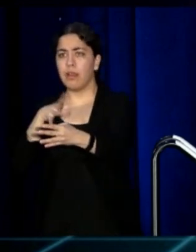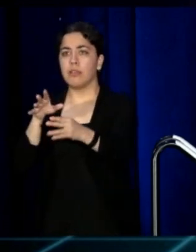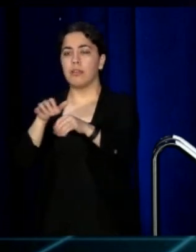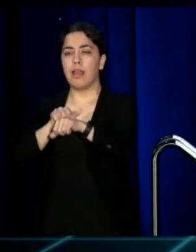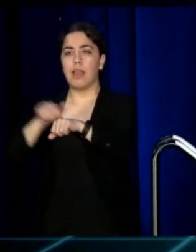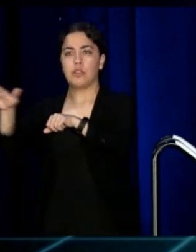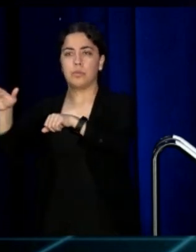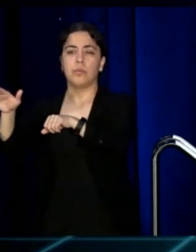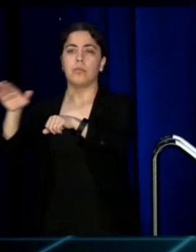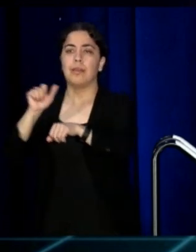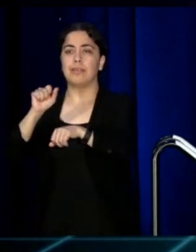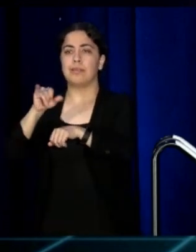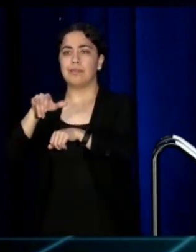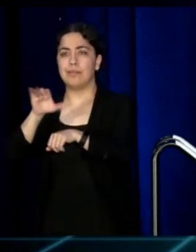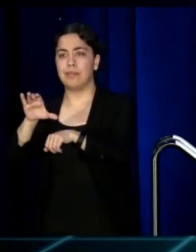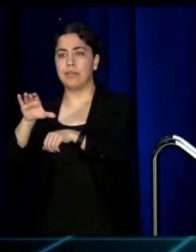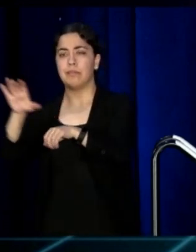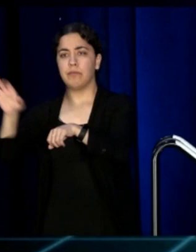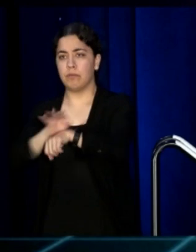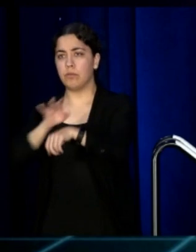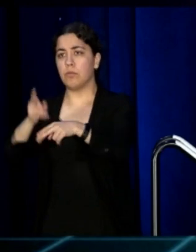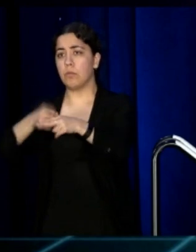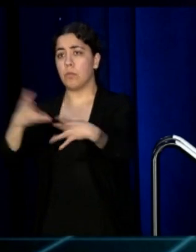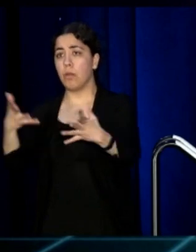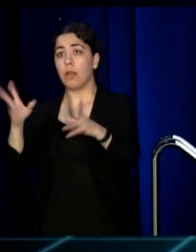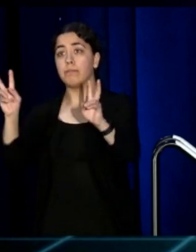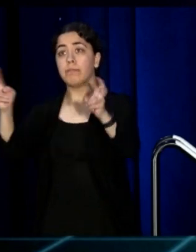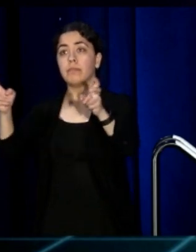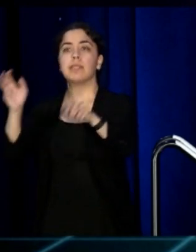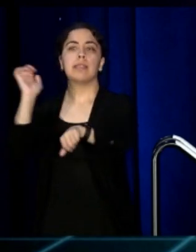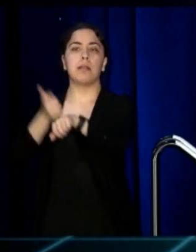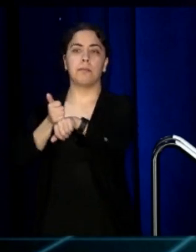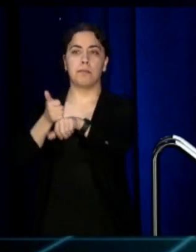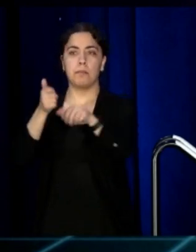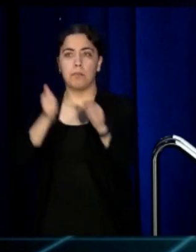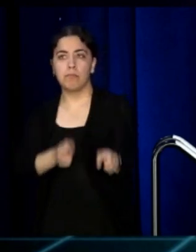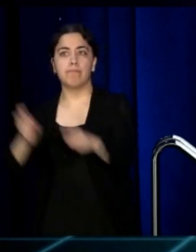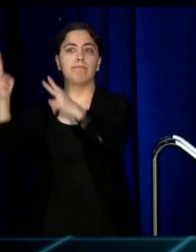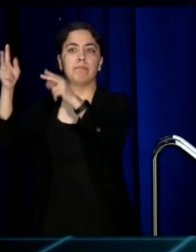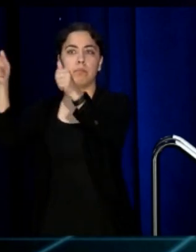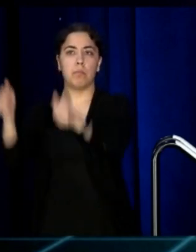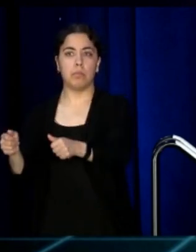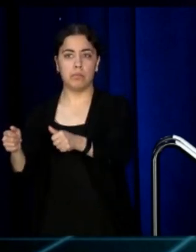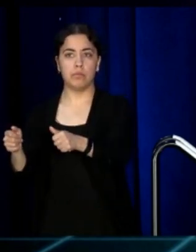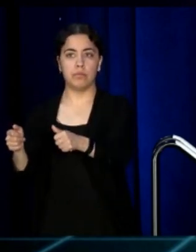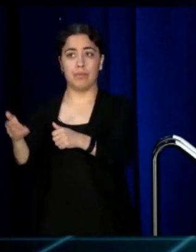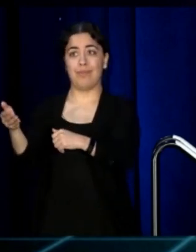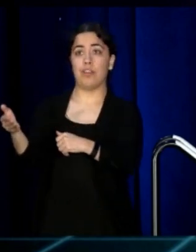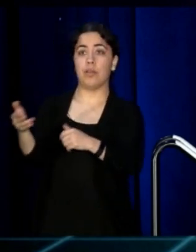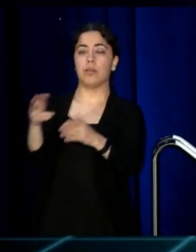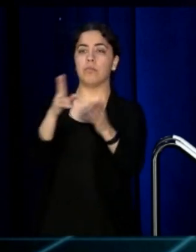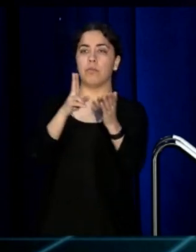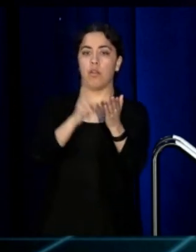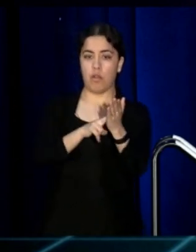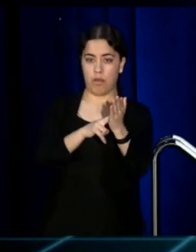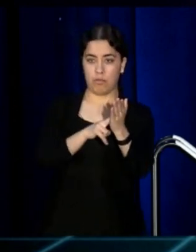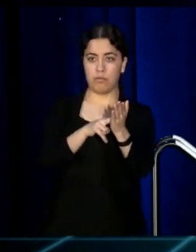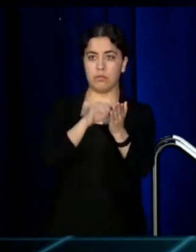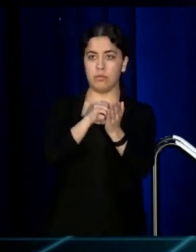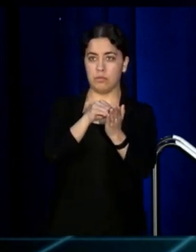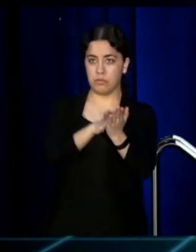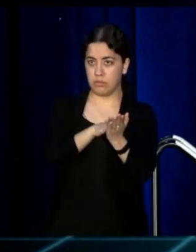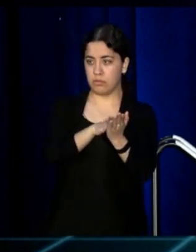called create post. And so let's just log something right here,